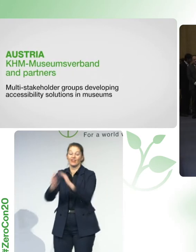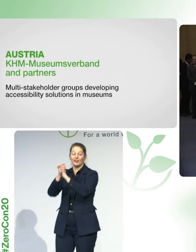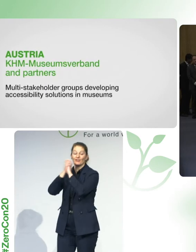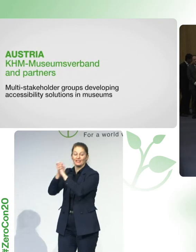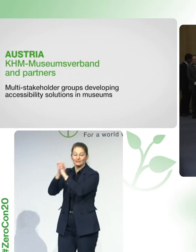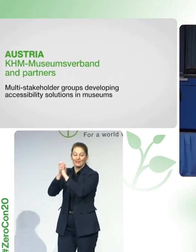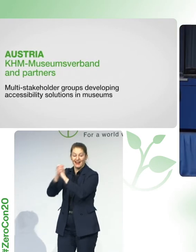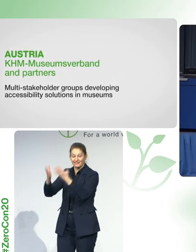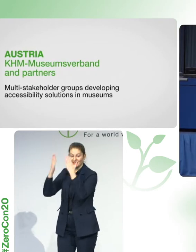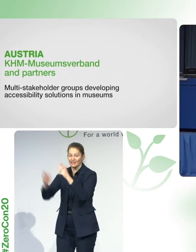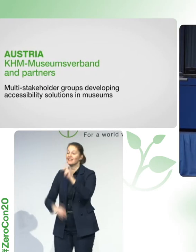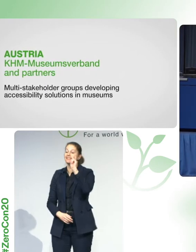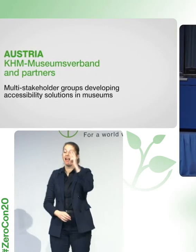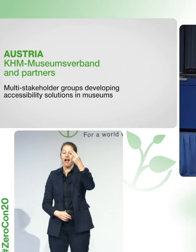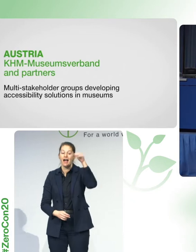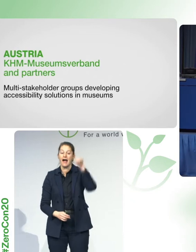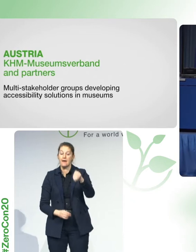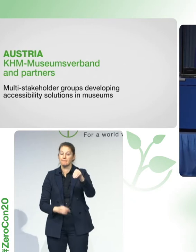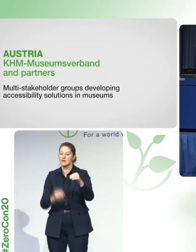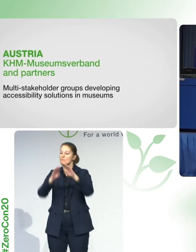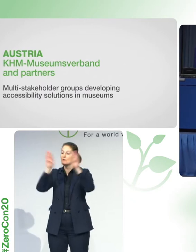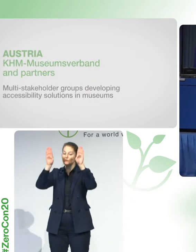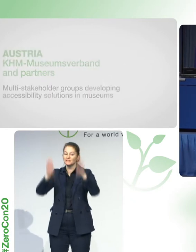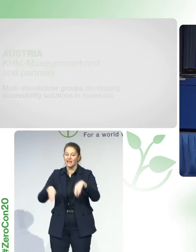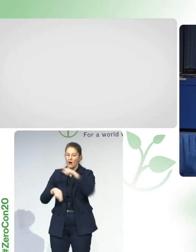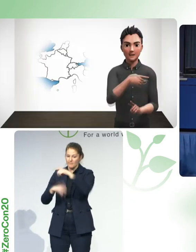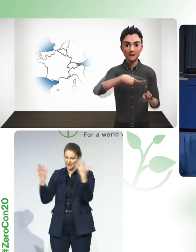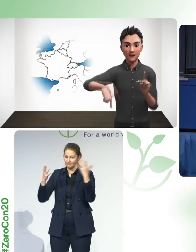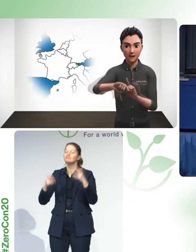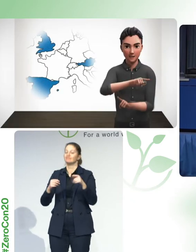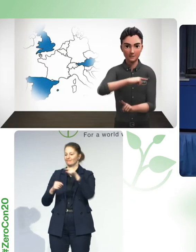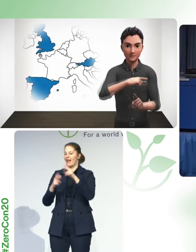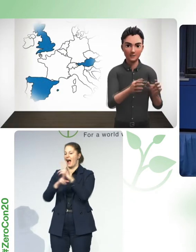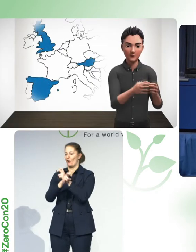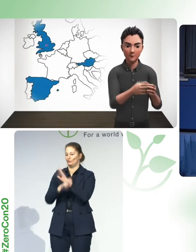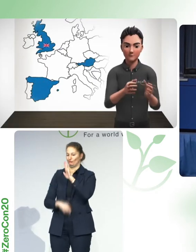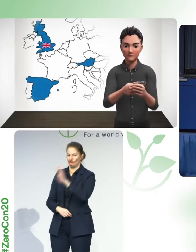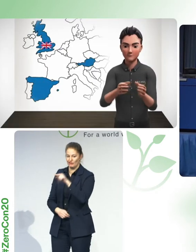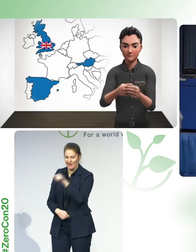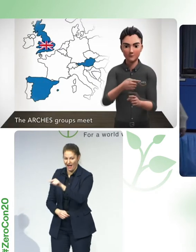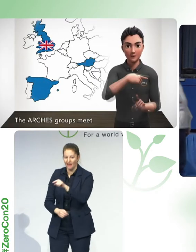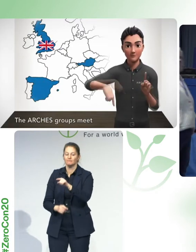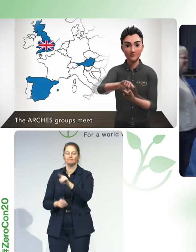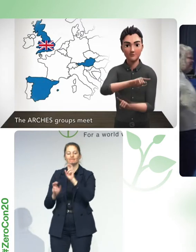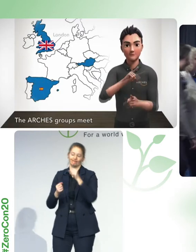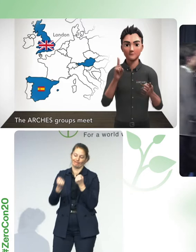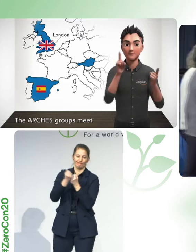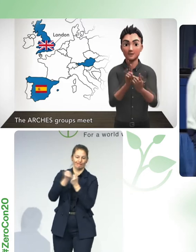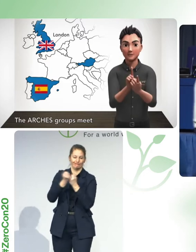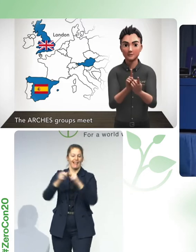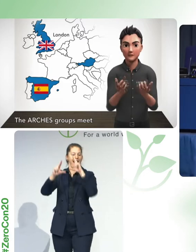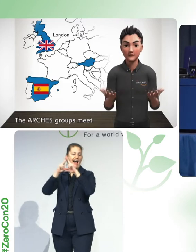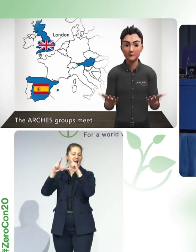Congratulations to KHM Museumsverband from Austria for the development of arches. The